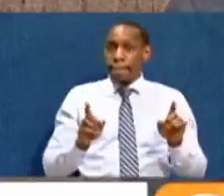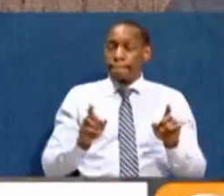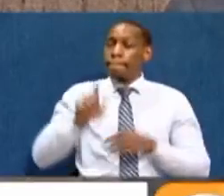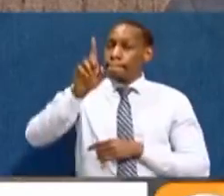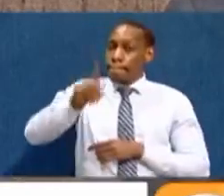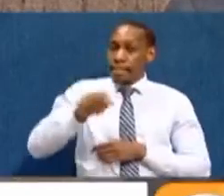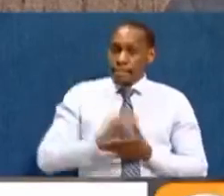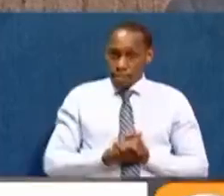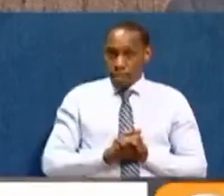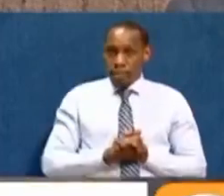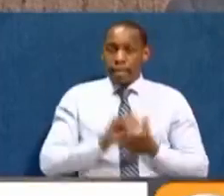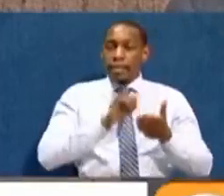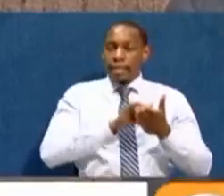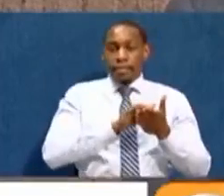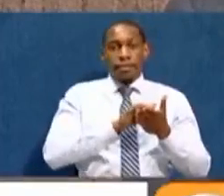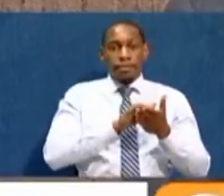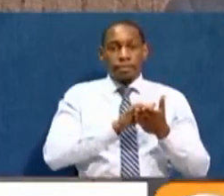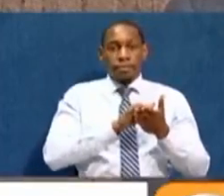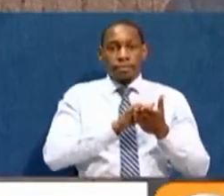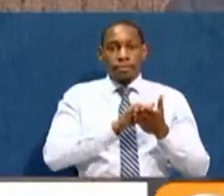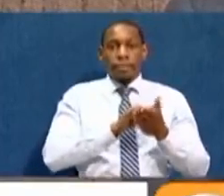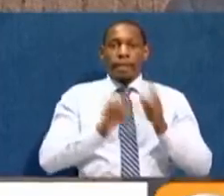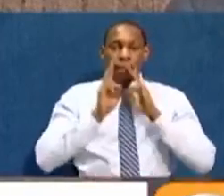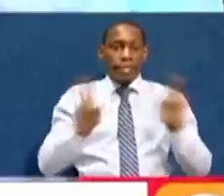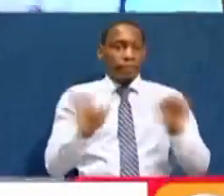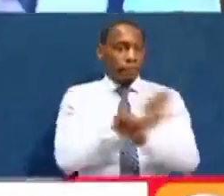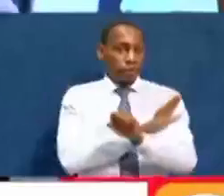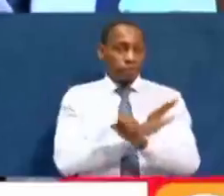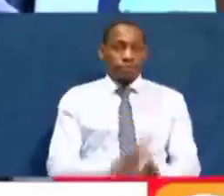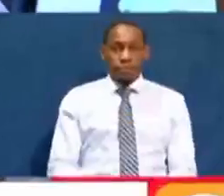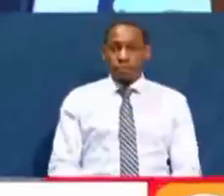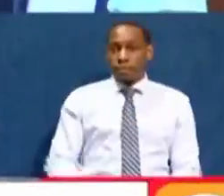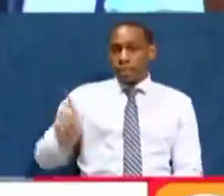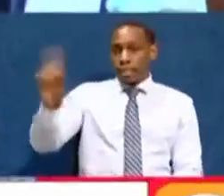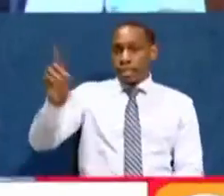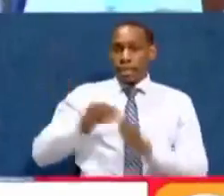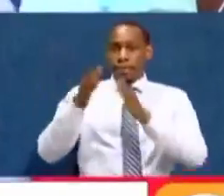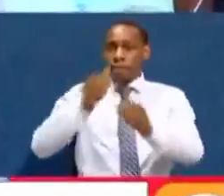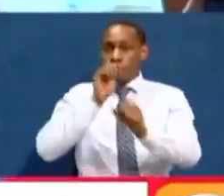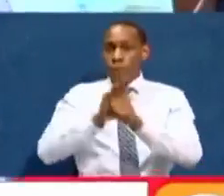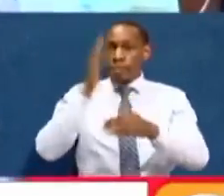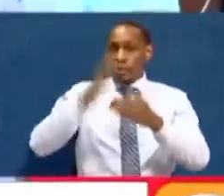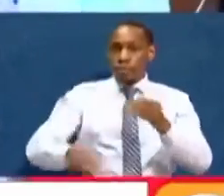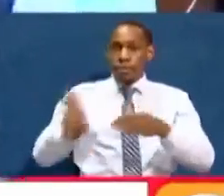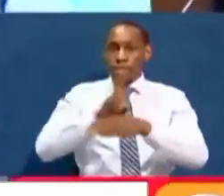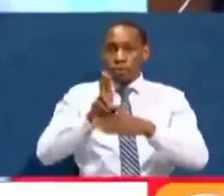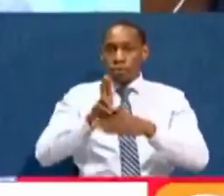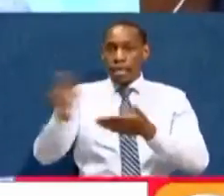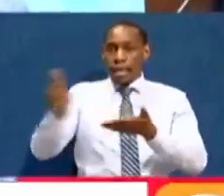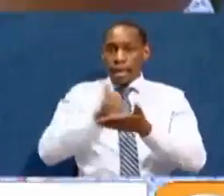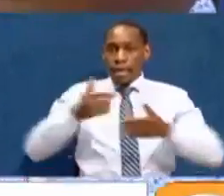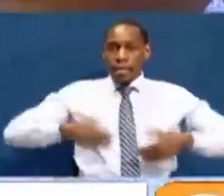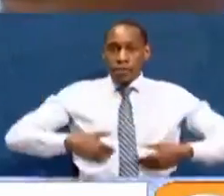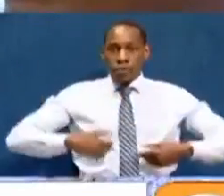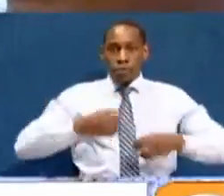ensure that they are peaceful. Nairobi leaders pledging to stop the use of hired youth